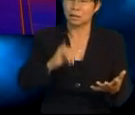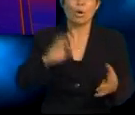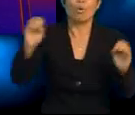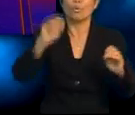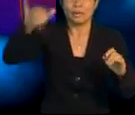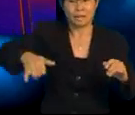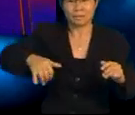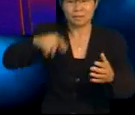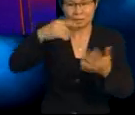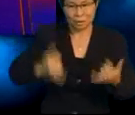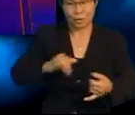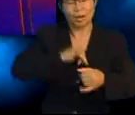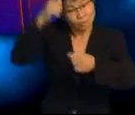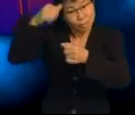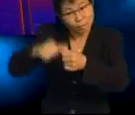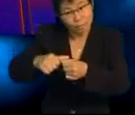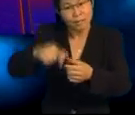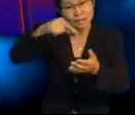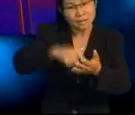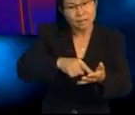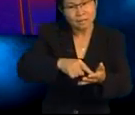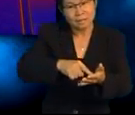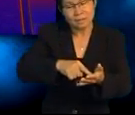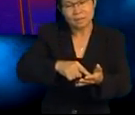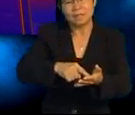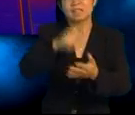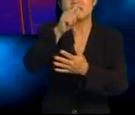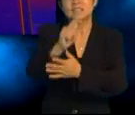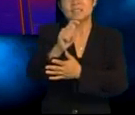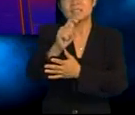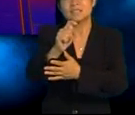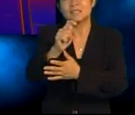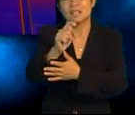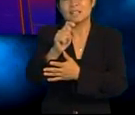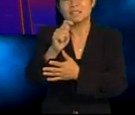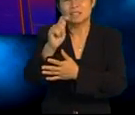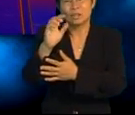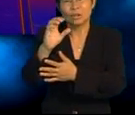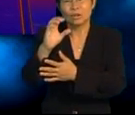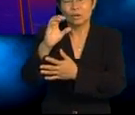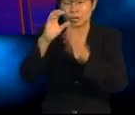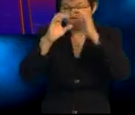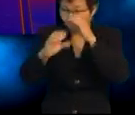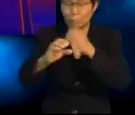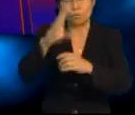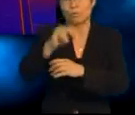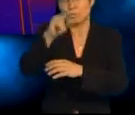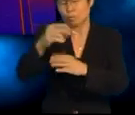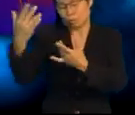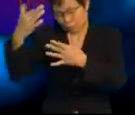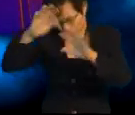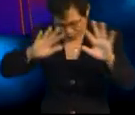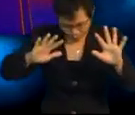Oh yes, now I remember. It's a telescope. No, wait.